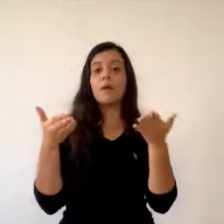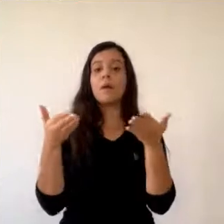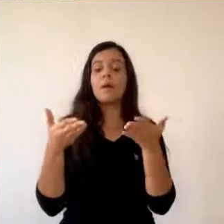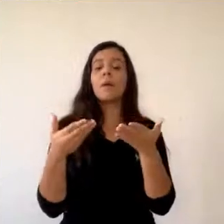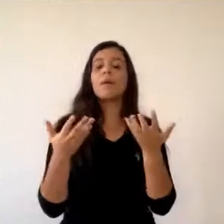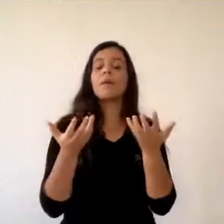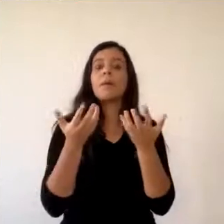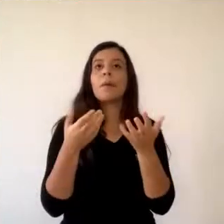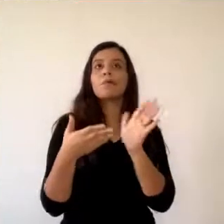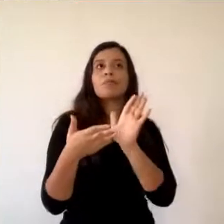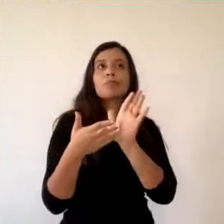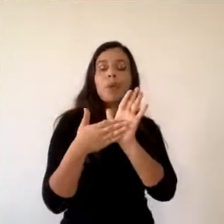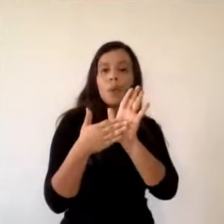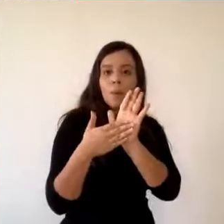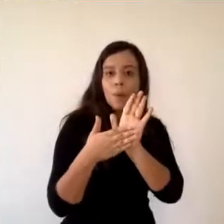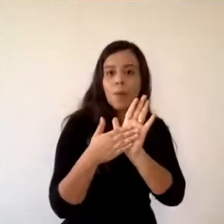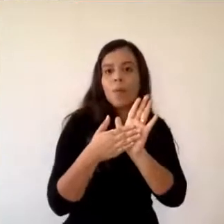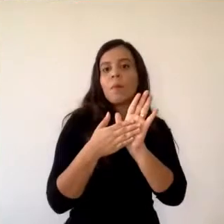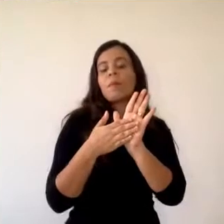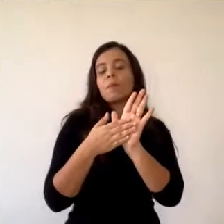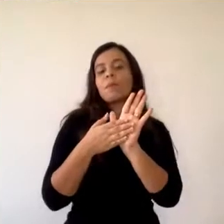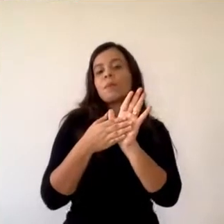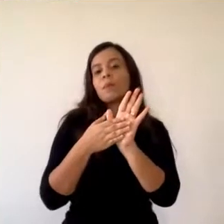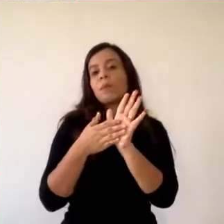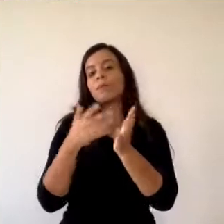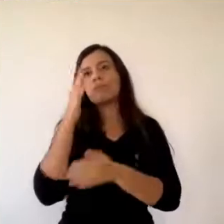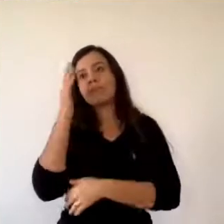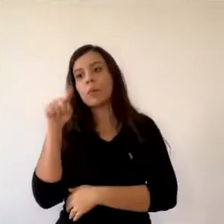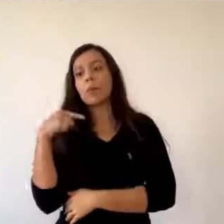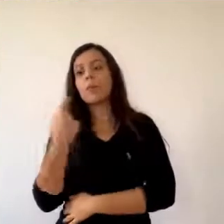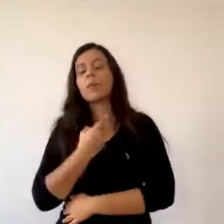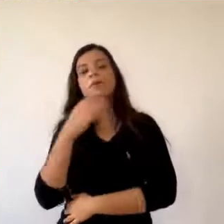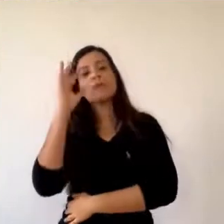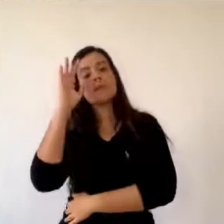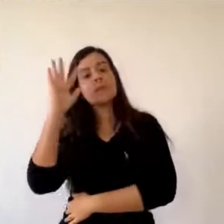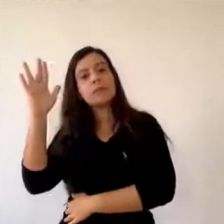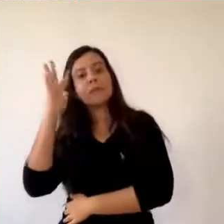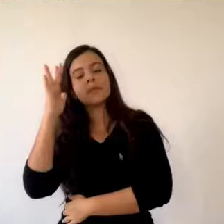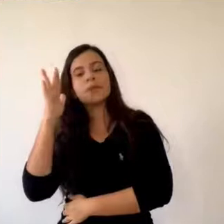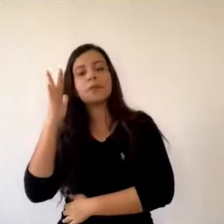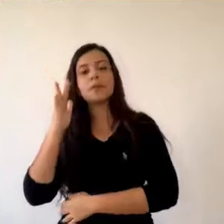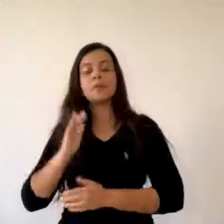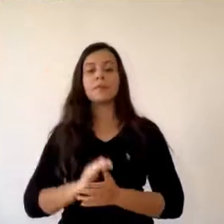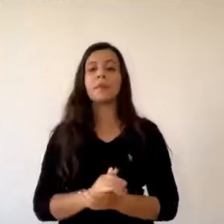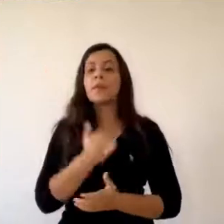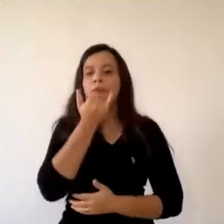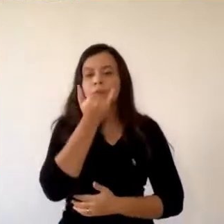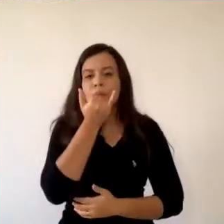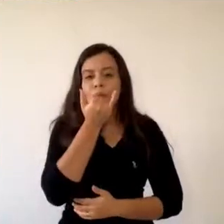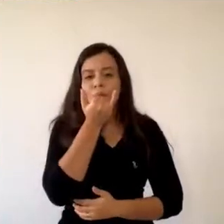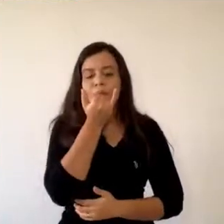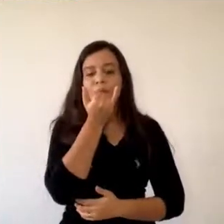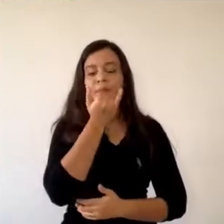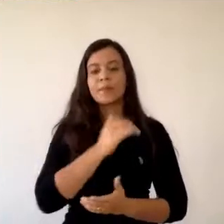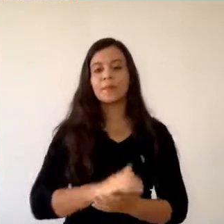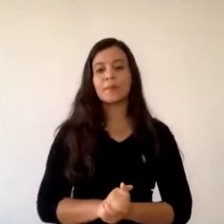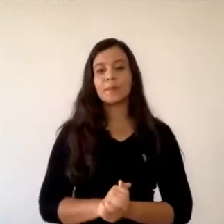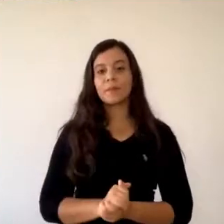Hence, I'm going to propose a reflection, because we may imagine that in this